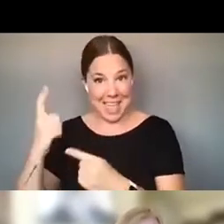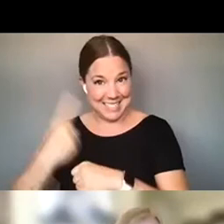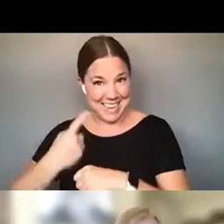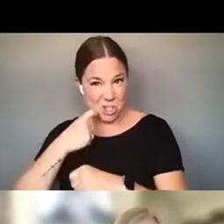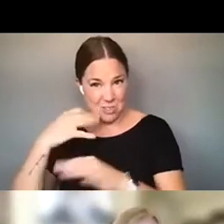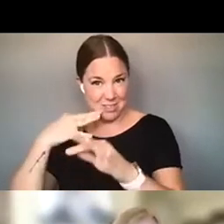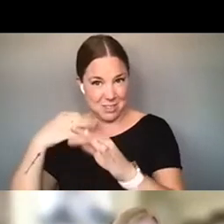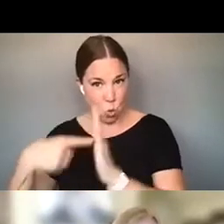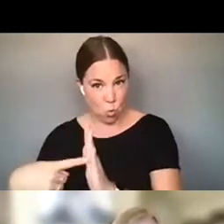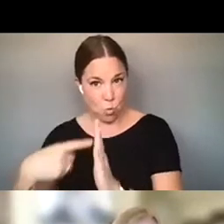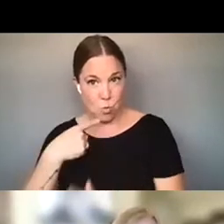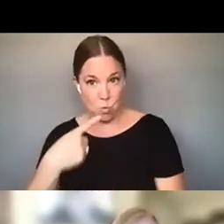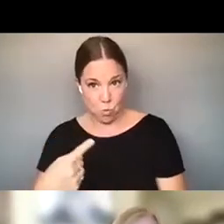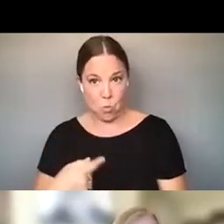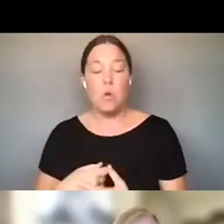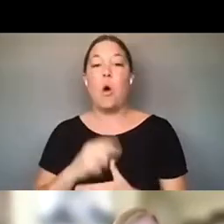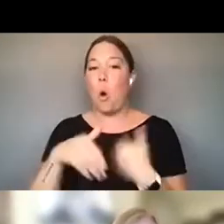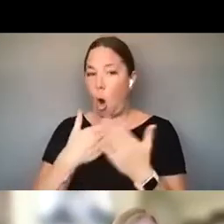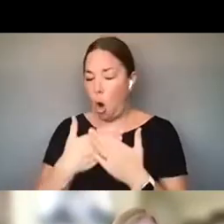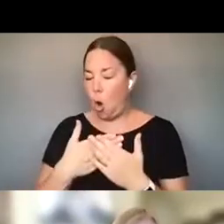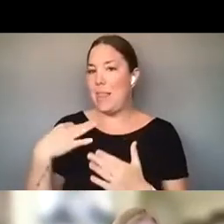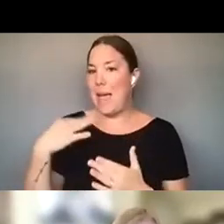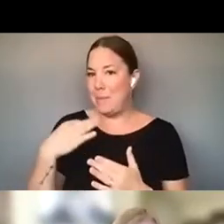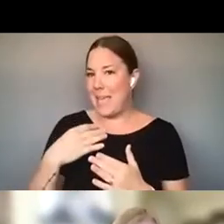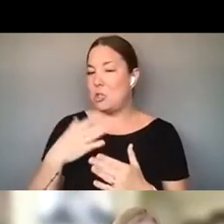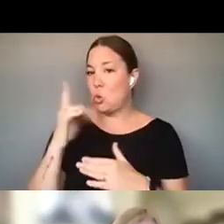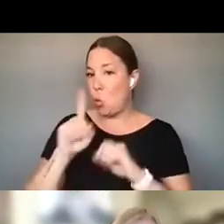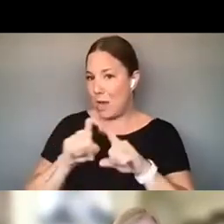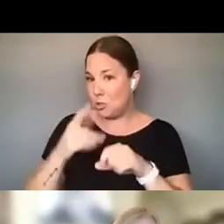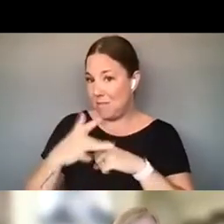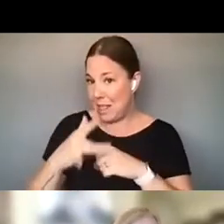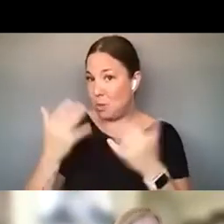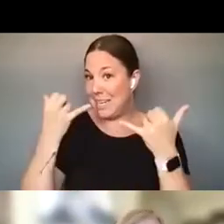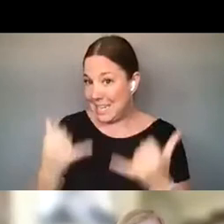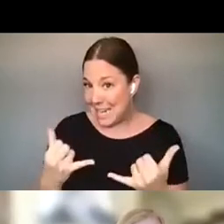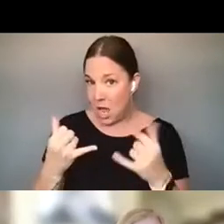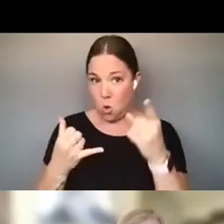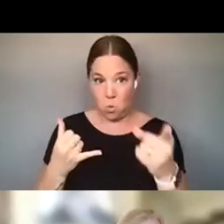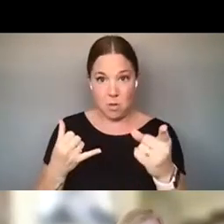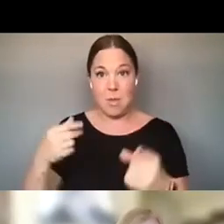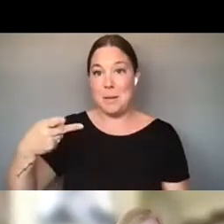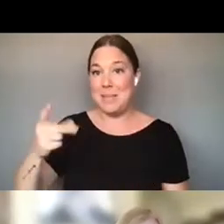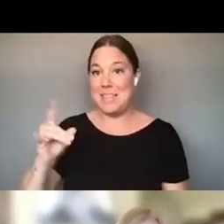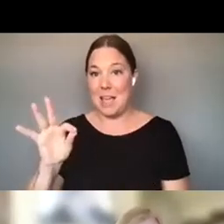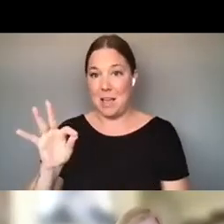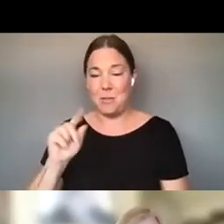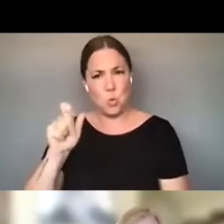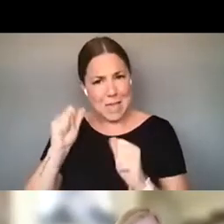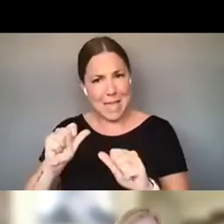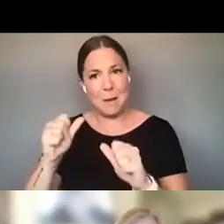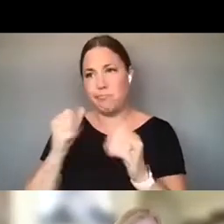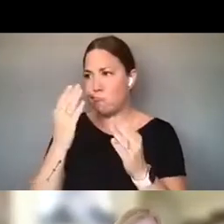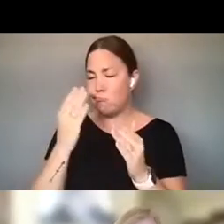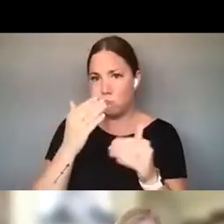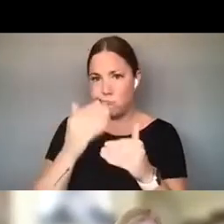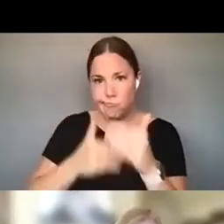all of the application questions are available now in this PDF so you can prepare your application early and